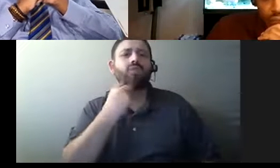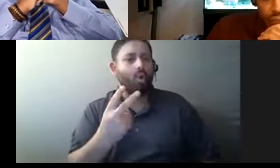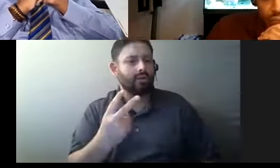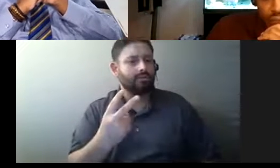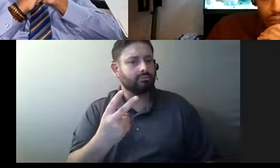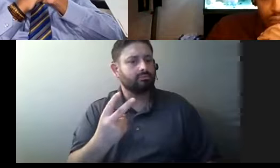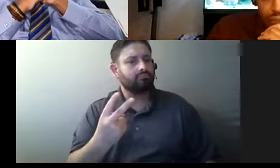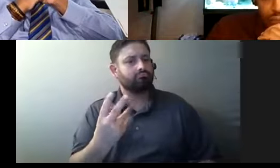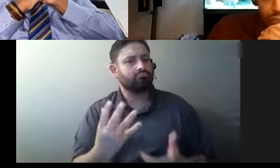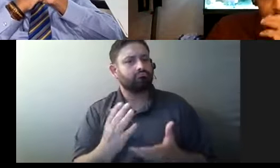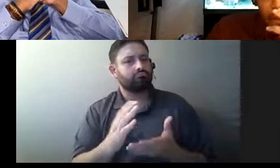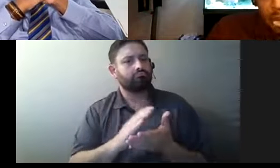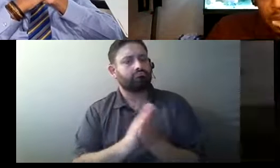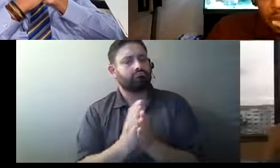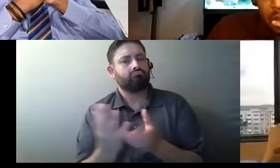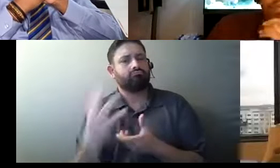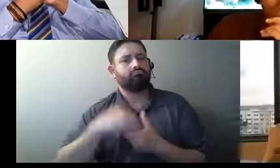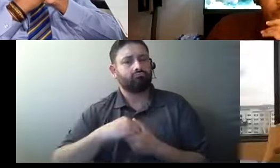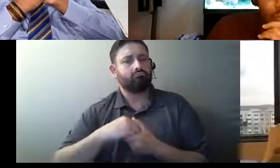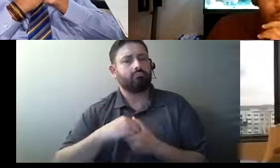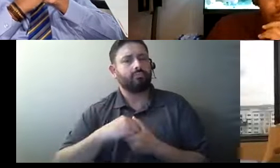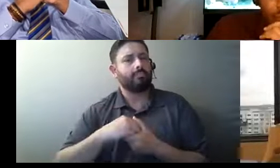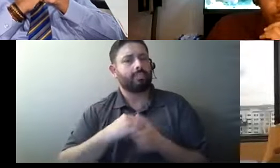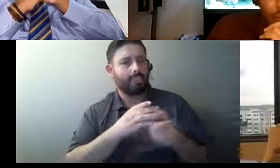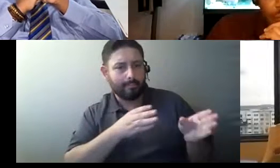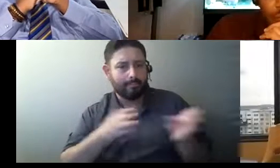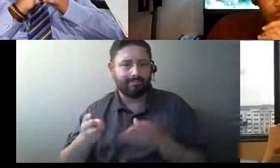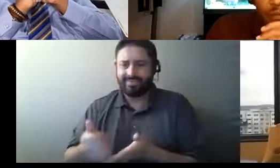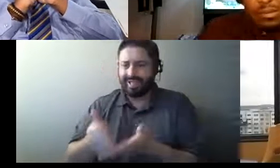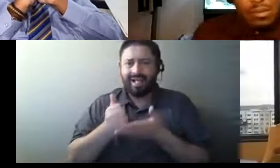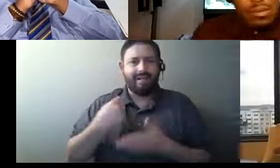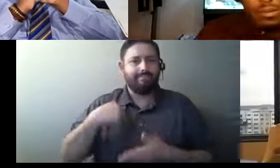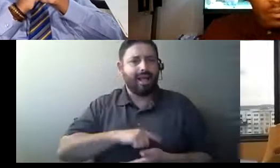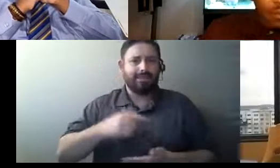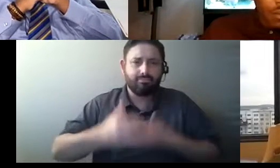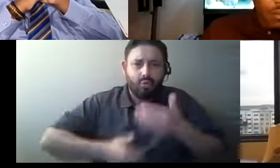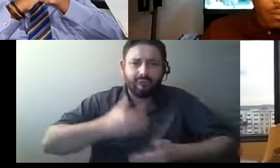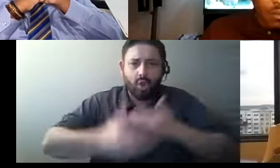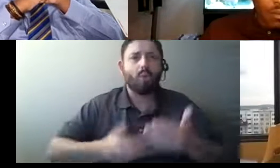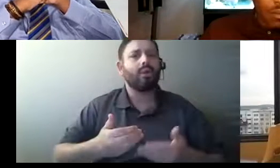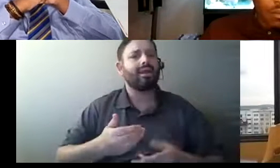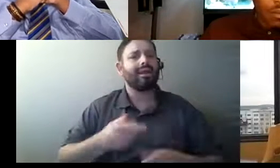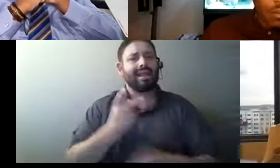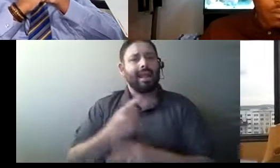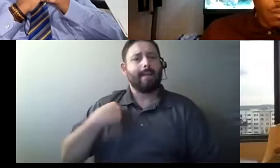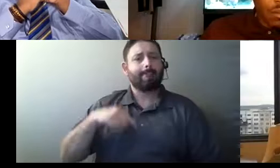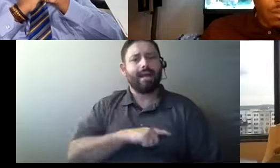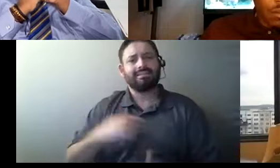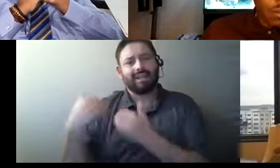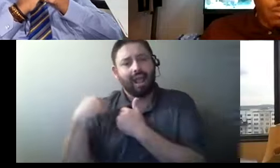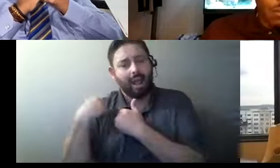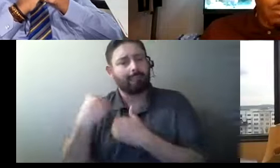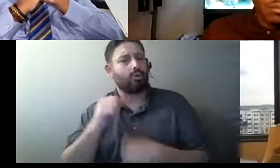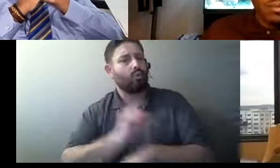to be a part of the plan, help us move forward, help us stay accountable and working with